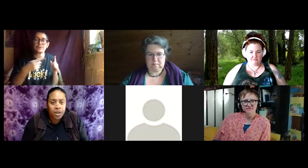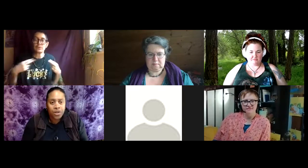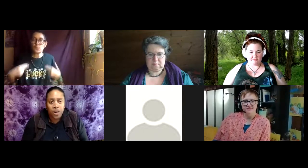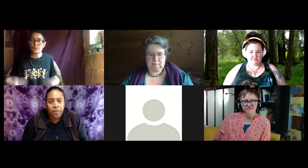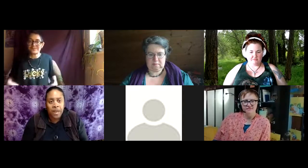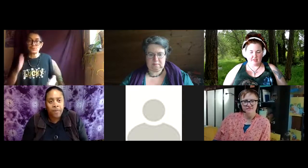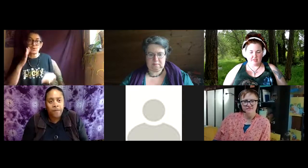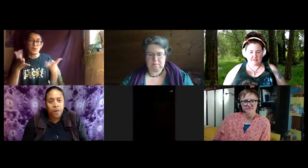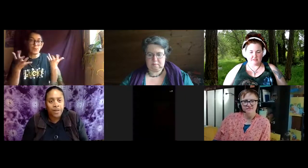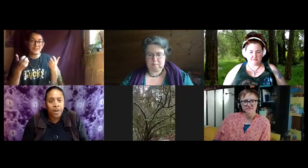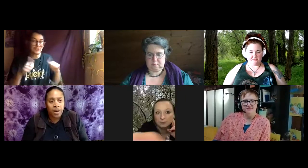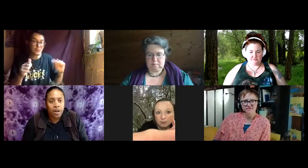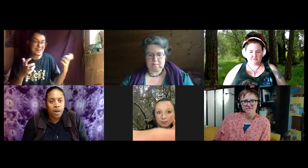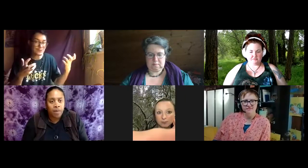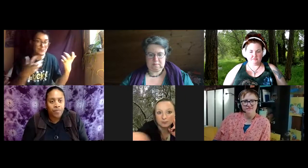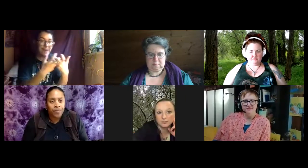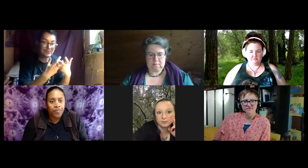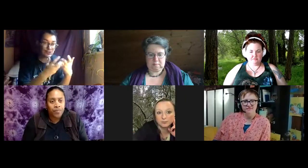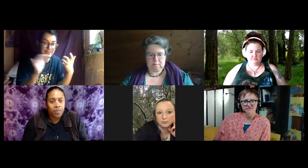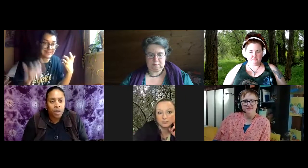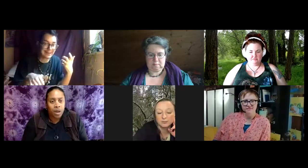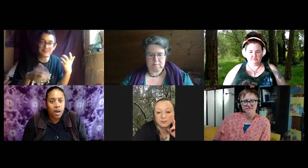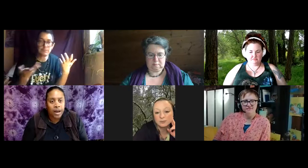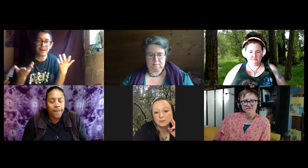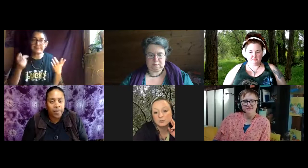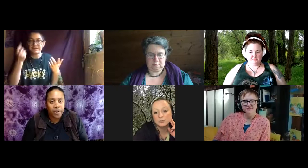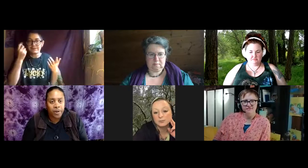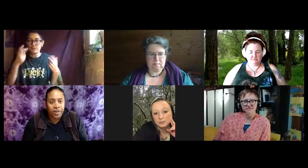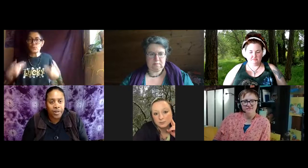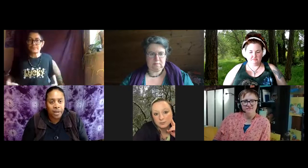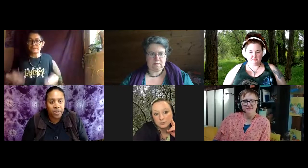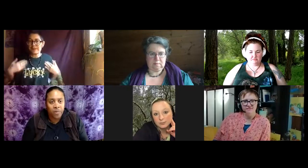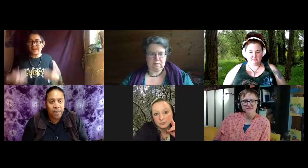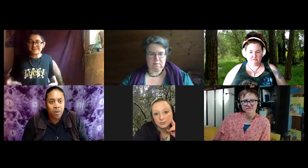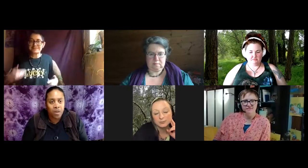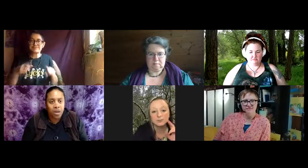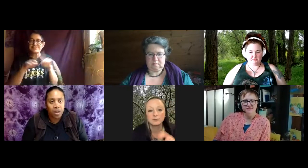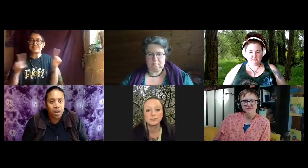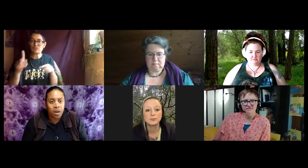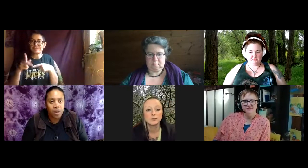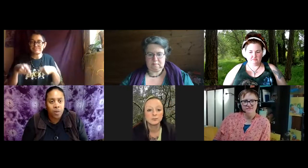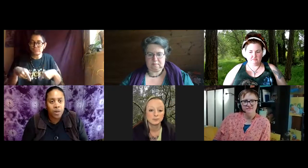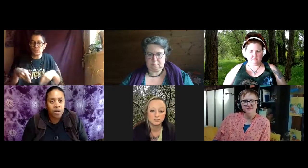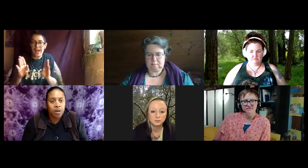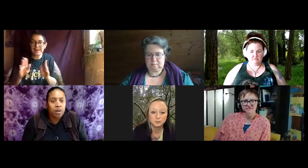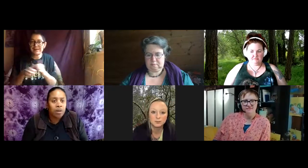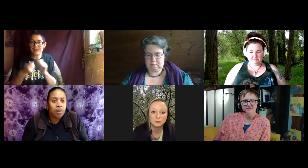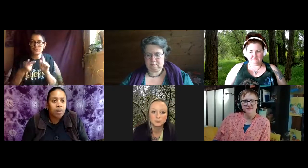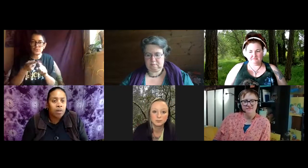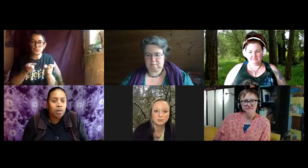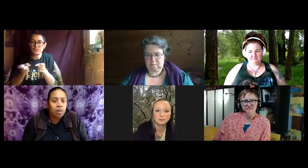you want to be able to focus on a higher vibration, same as you might be with a human.